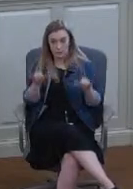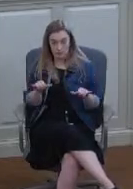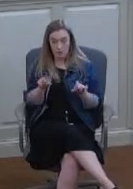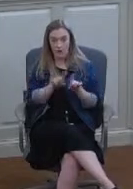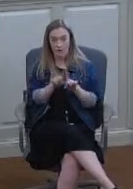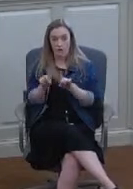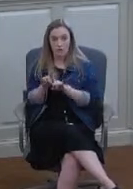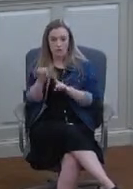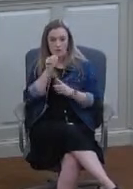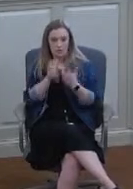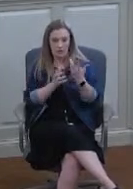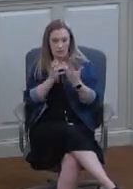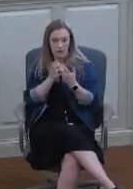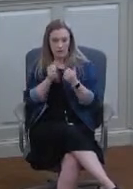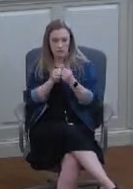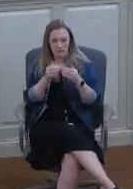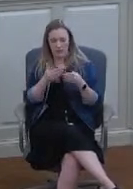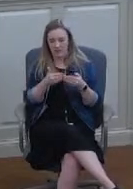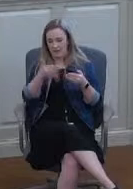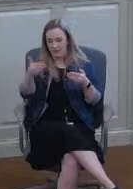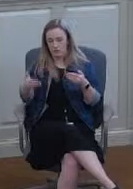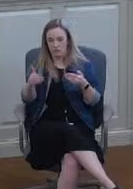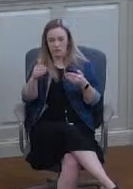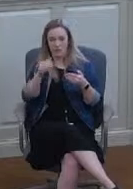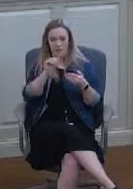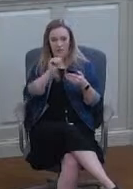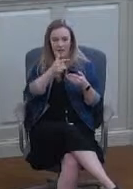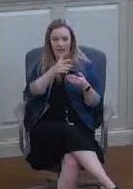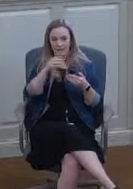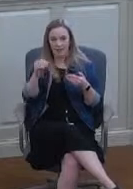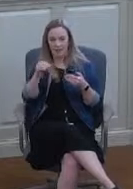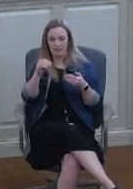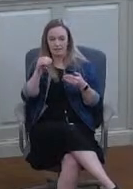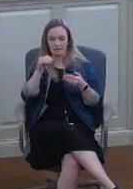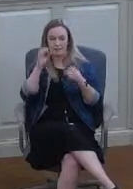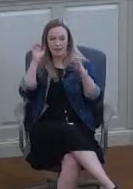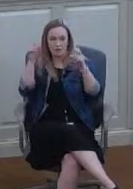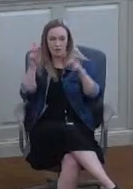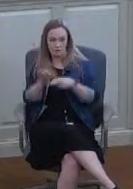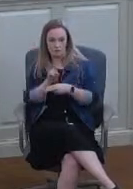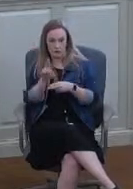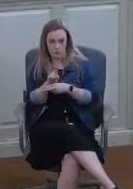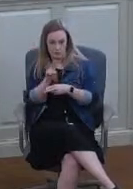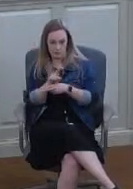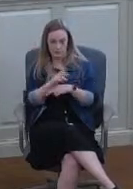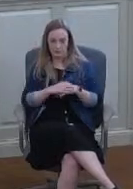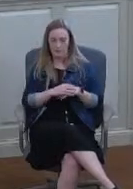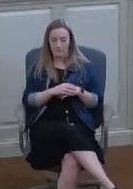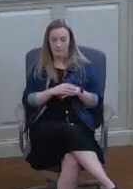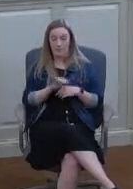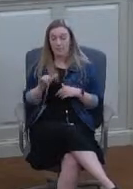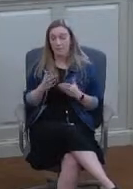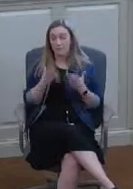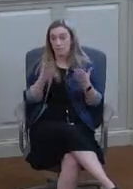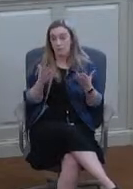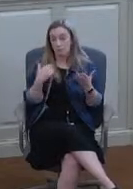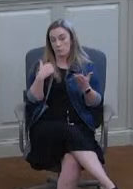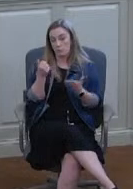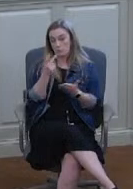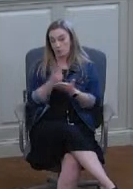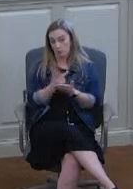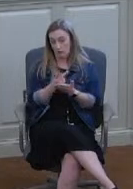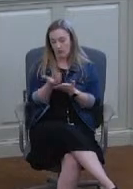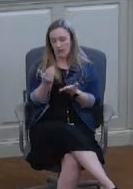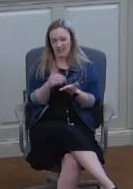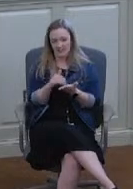is incompatible with the adjacent agriculture and educational uses. That motion was approved. Again, that was a